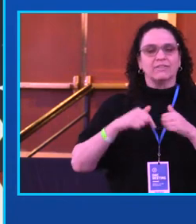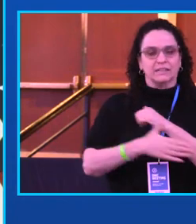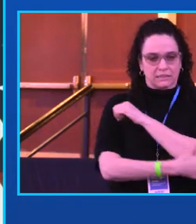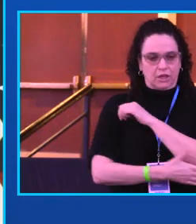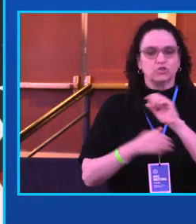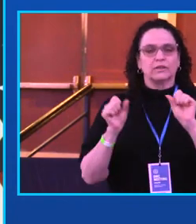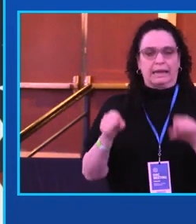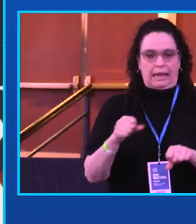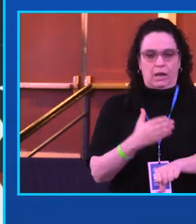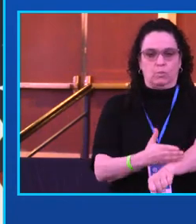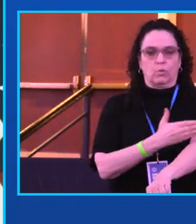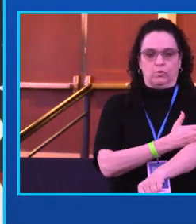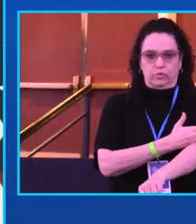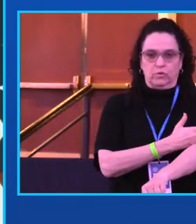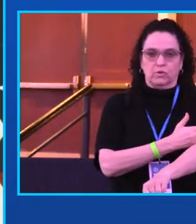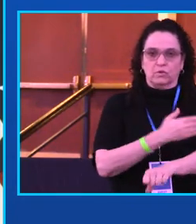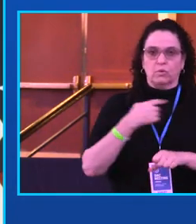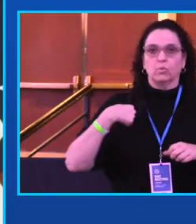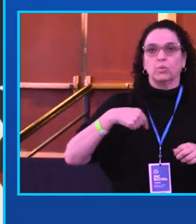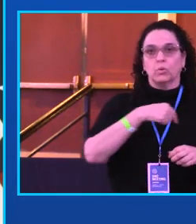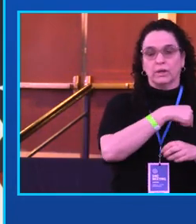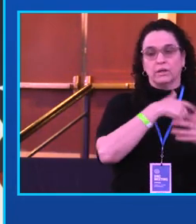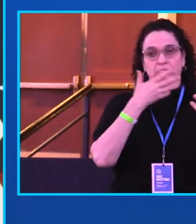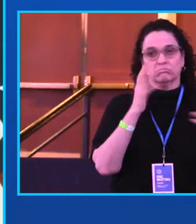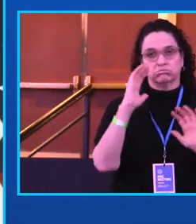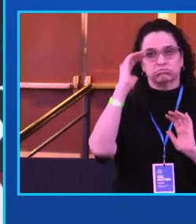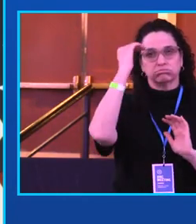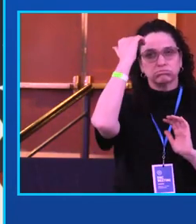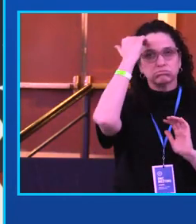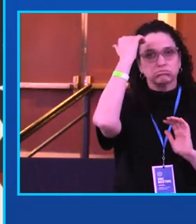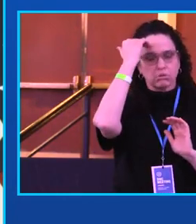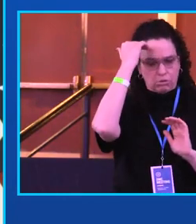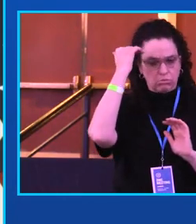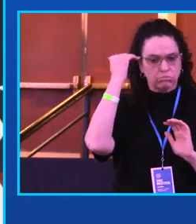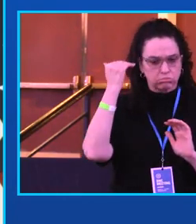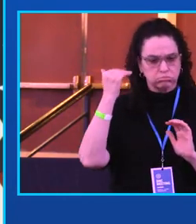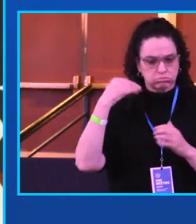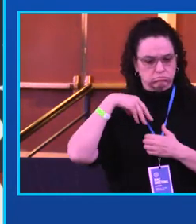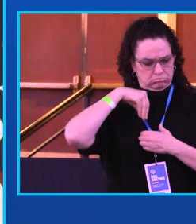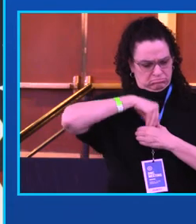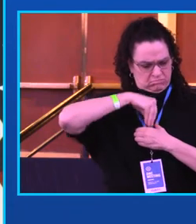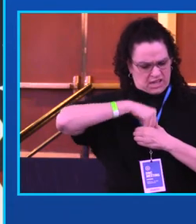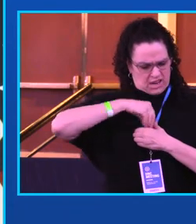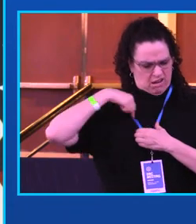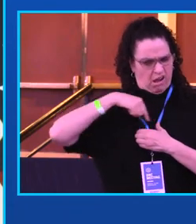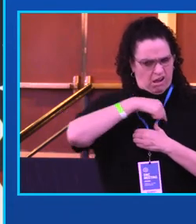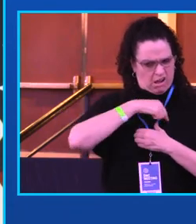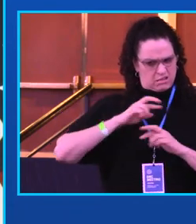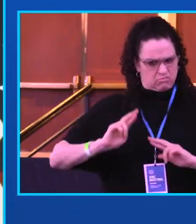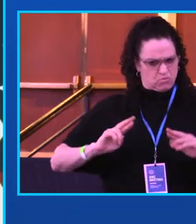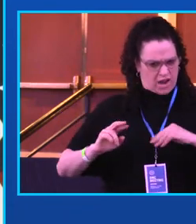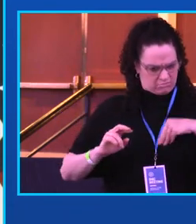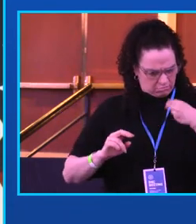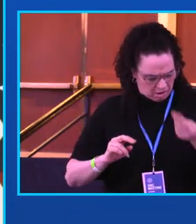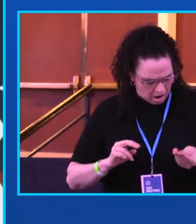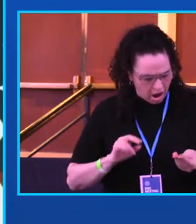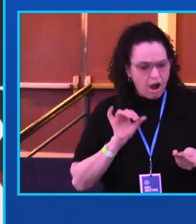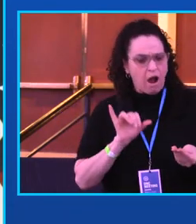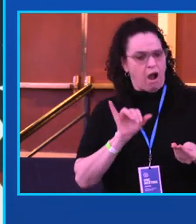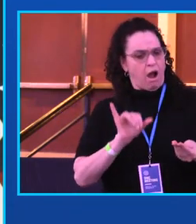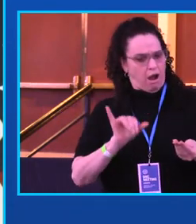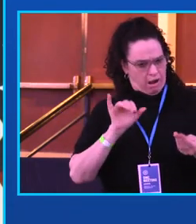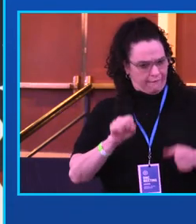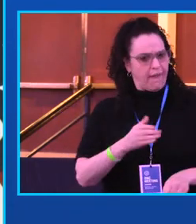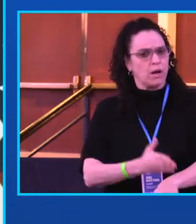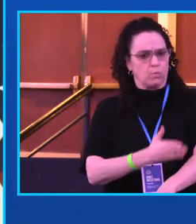better. We know we have it within us, the capacity to be a better version of what we